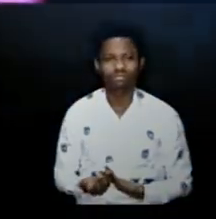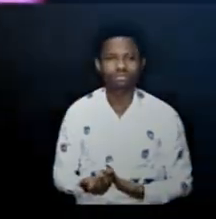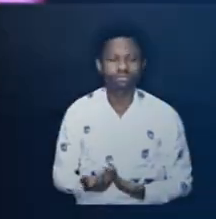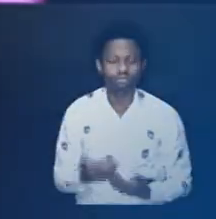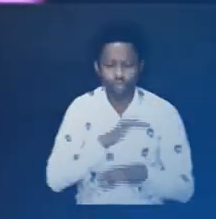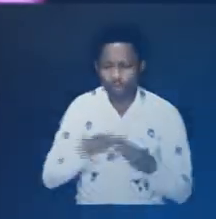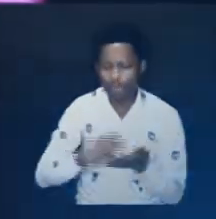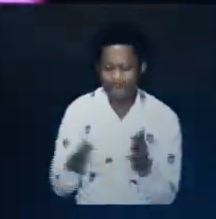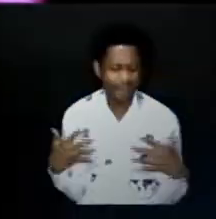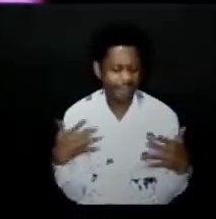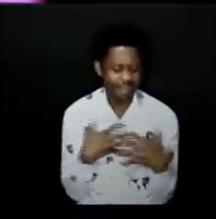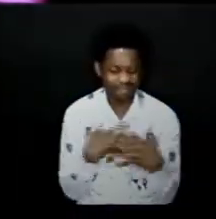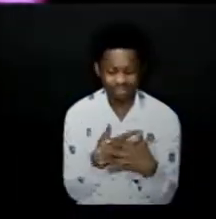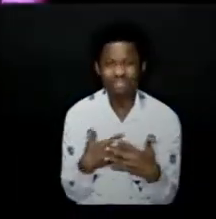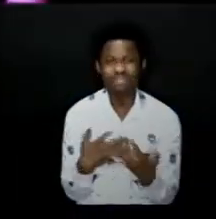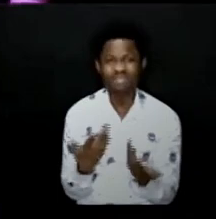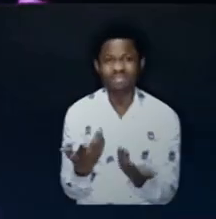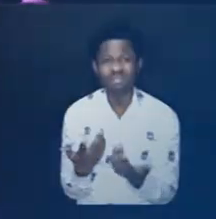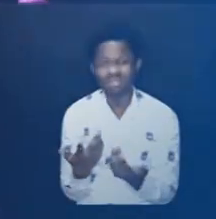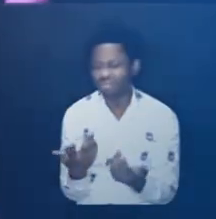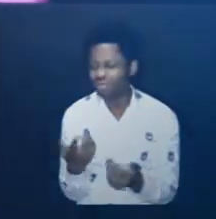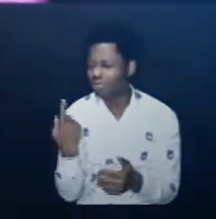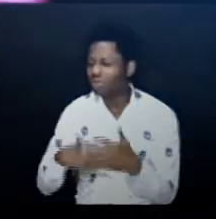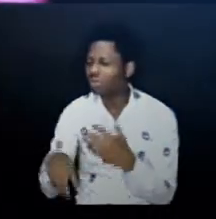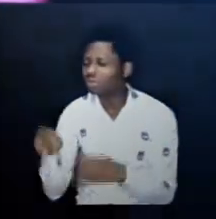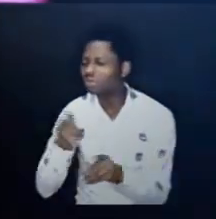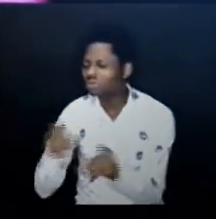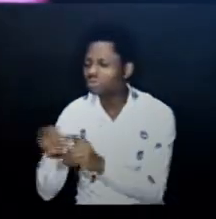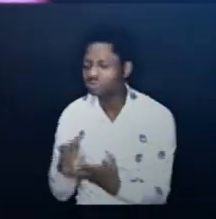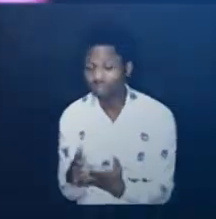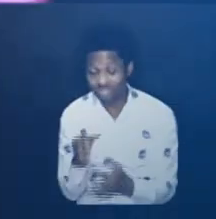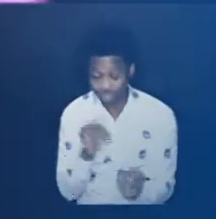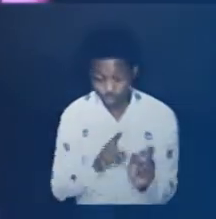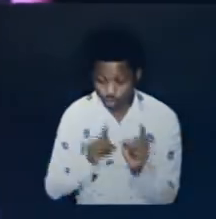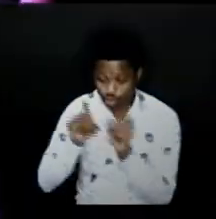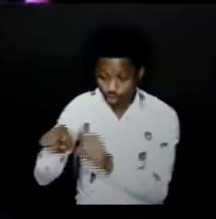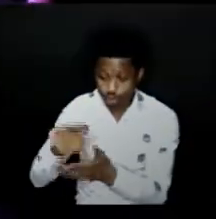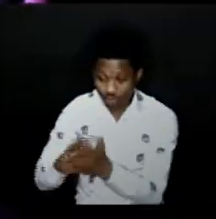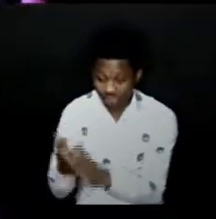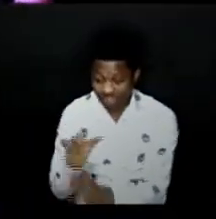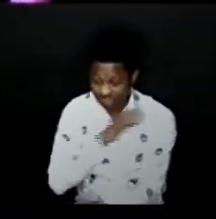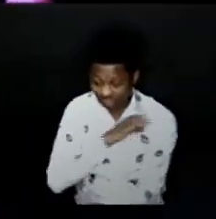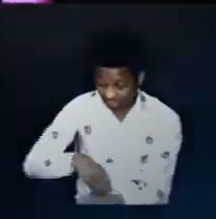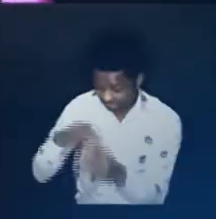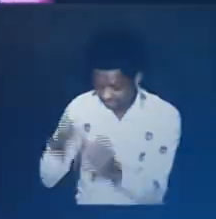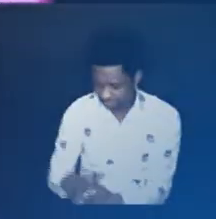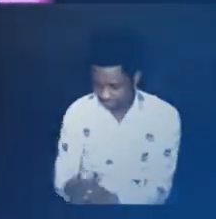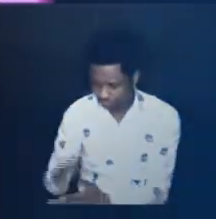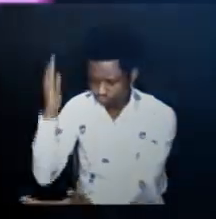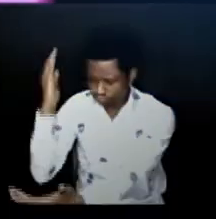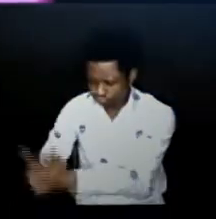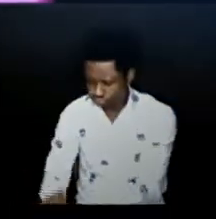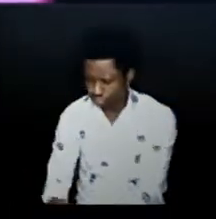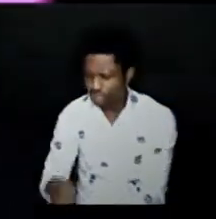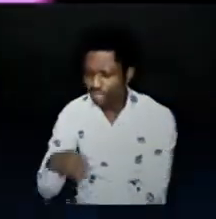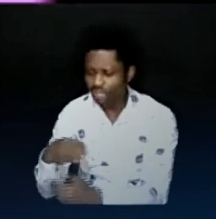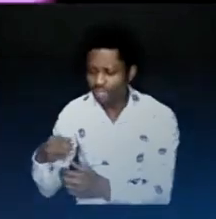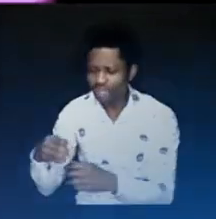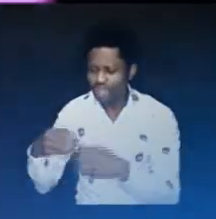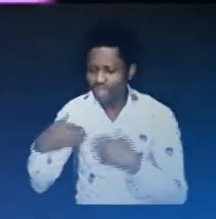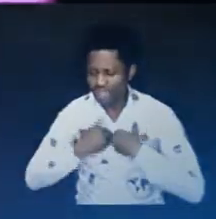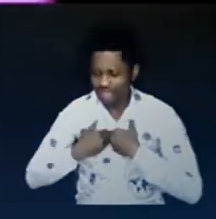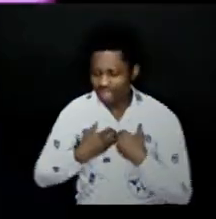Don't be afraid of what they have been doing. Now, if you go there as a Christian, stop them from slaughtering the